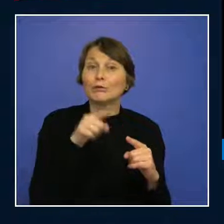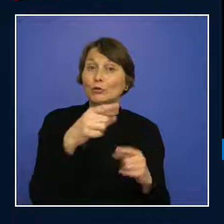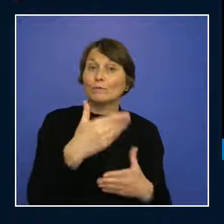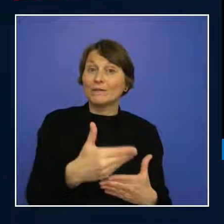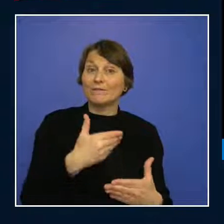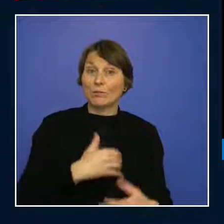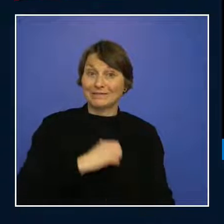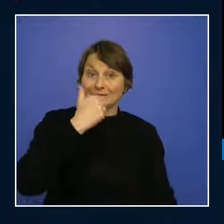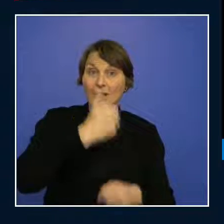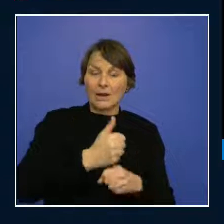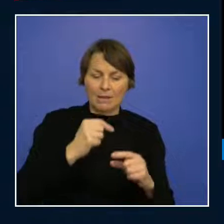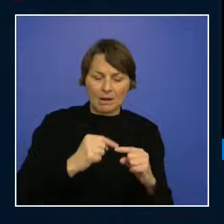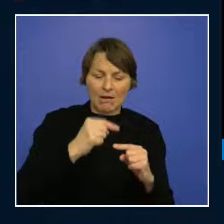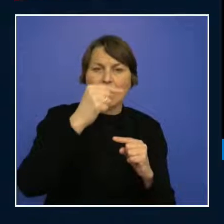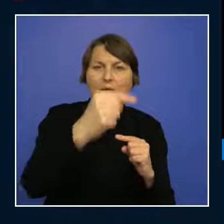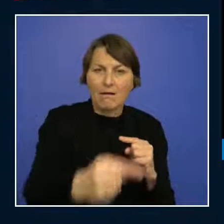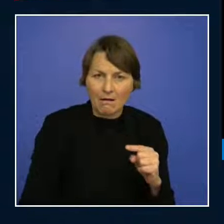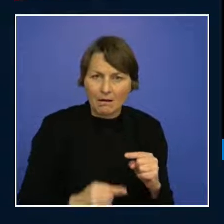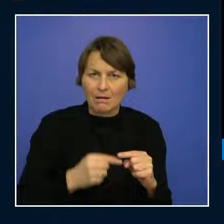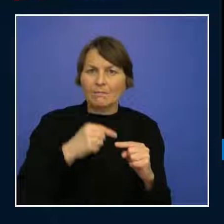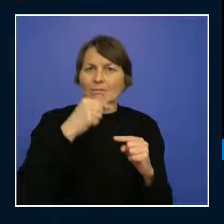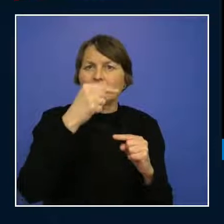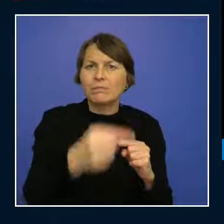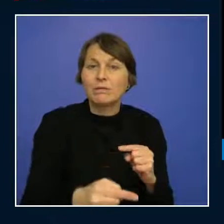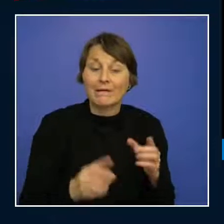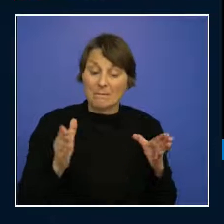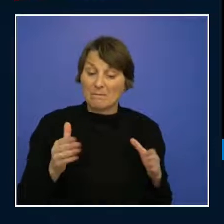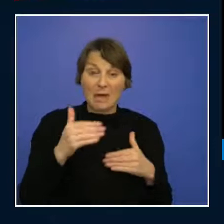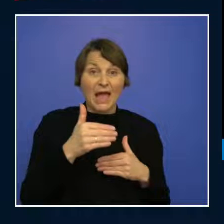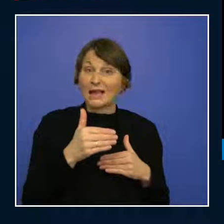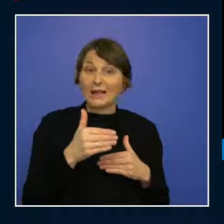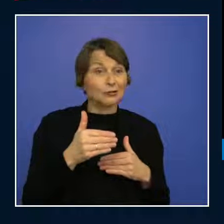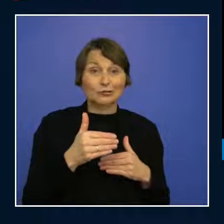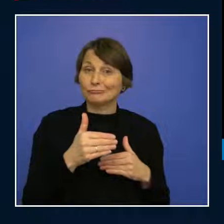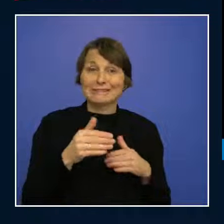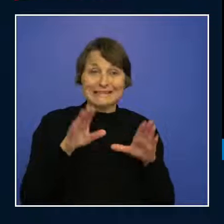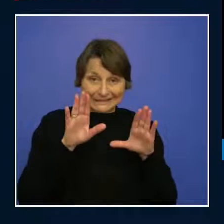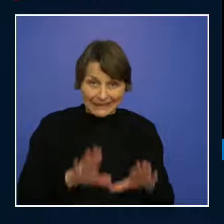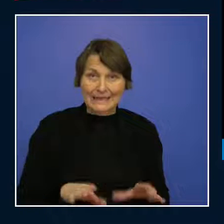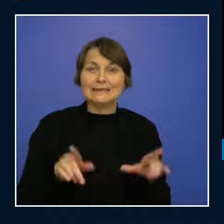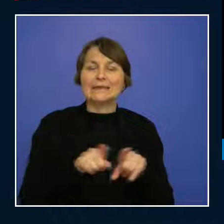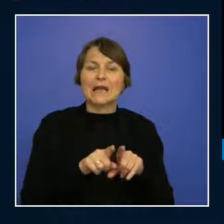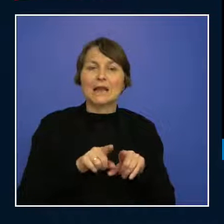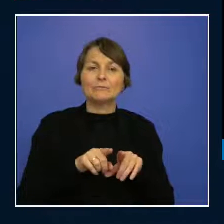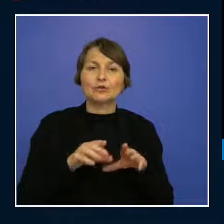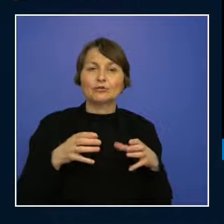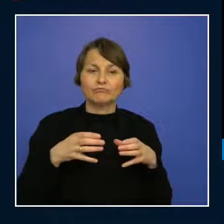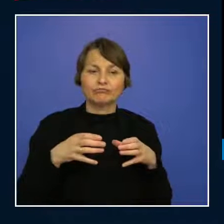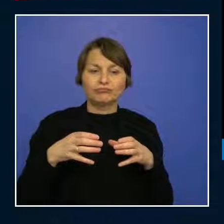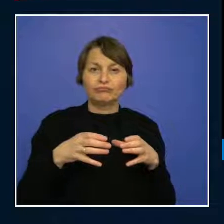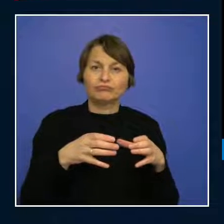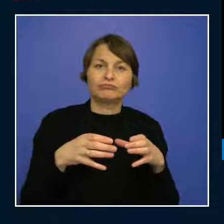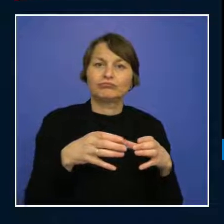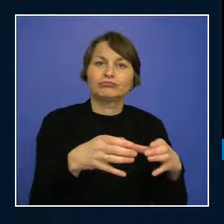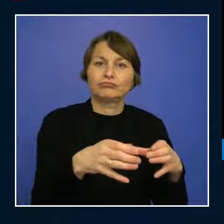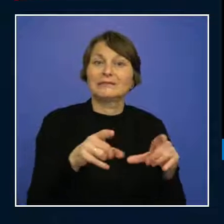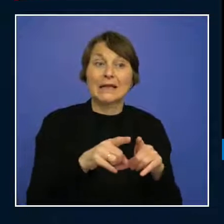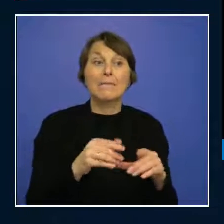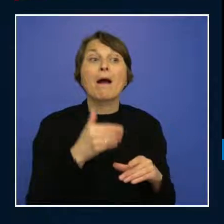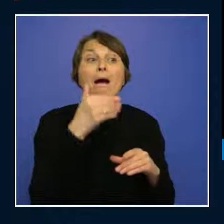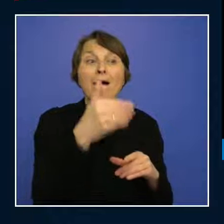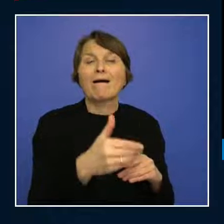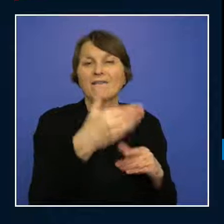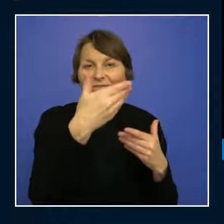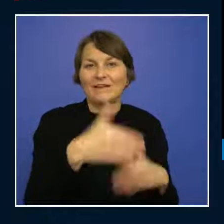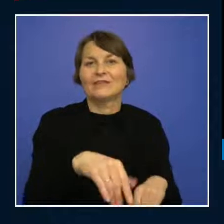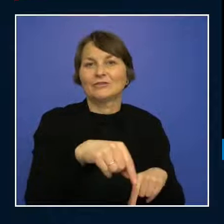to do. So there's nothing happening to that packet. It's just getting routed to the place that it needs to go. Now, there are